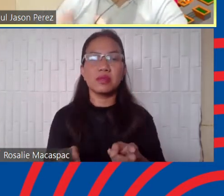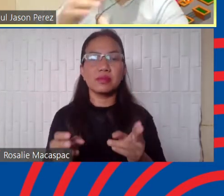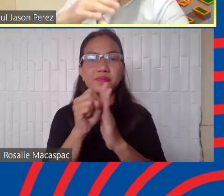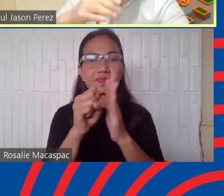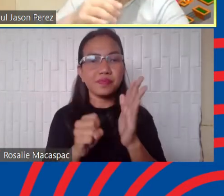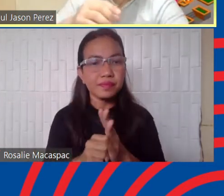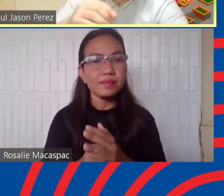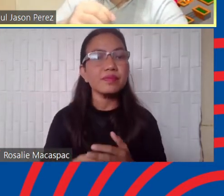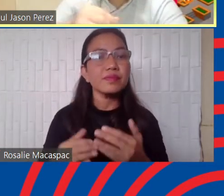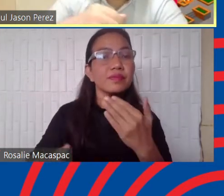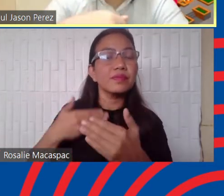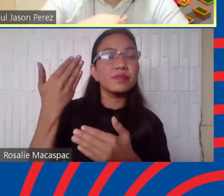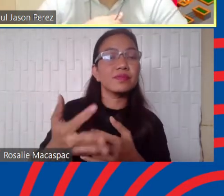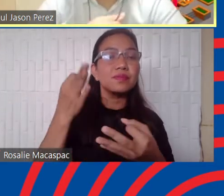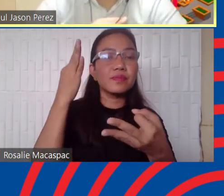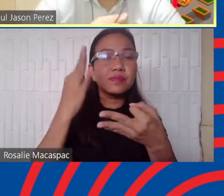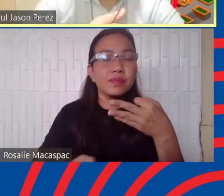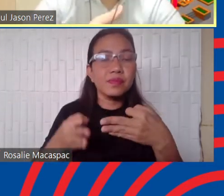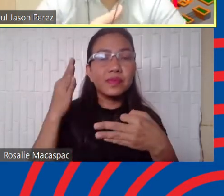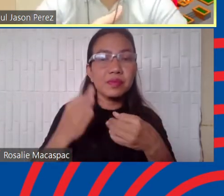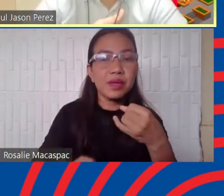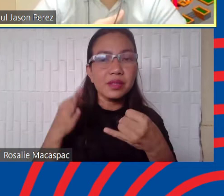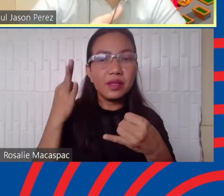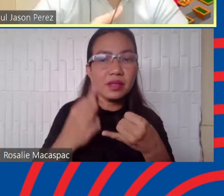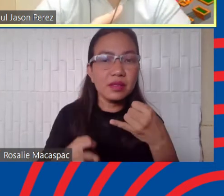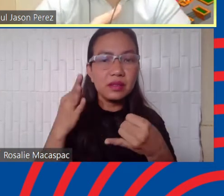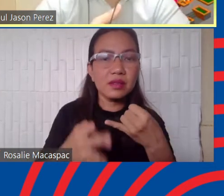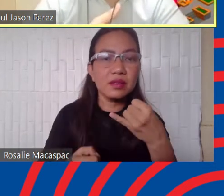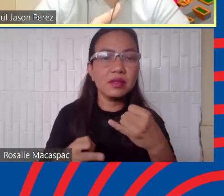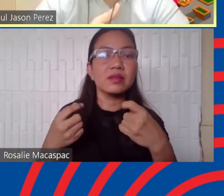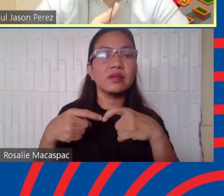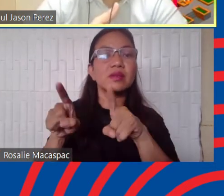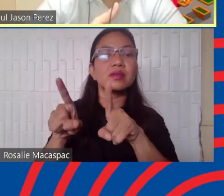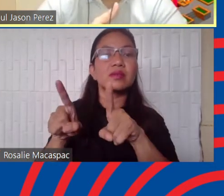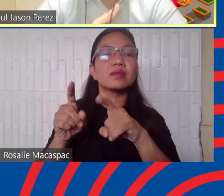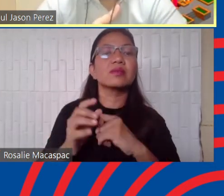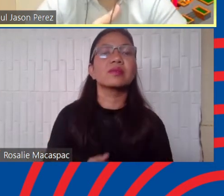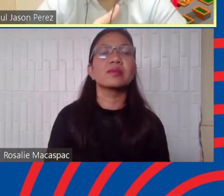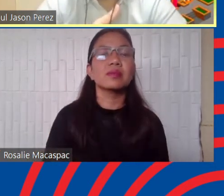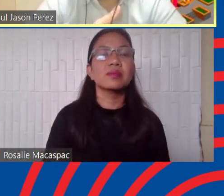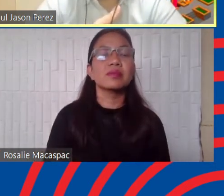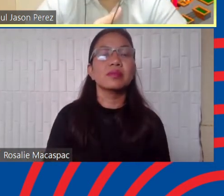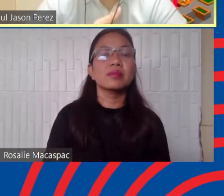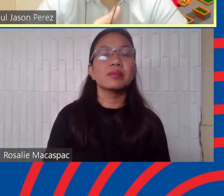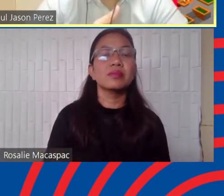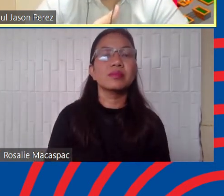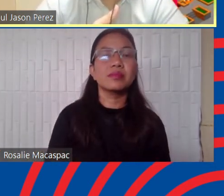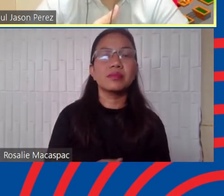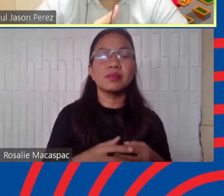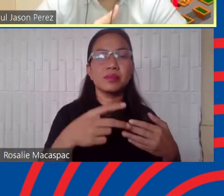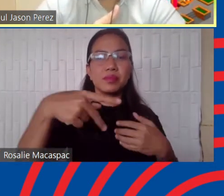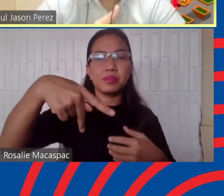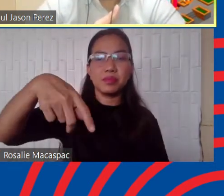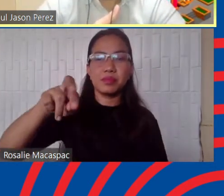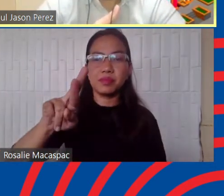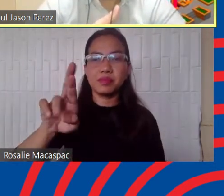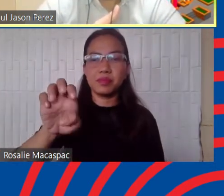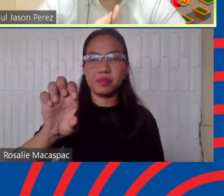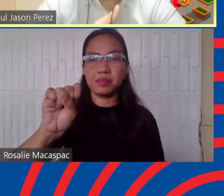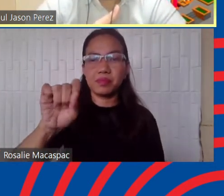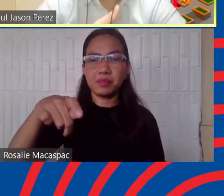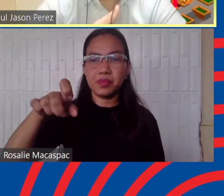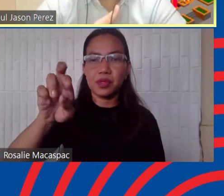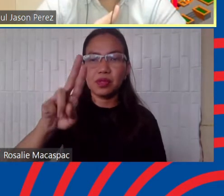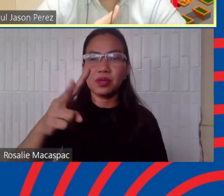Okay, and then finally, we'll go dun sa archiving or preserving